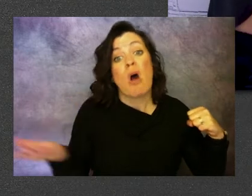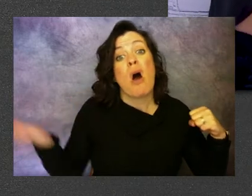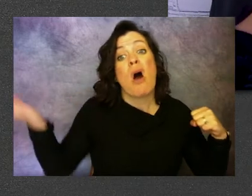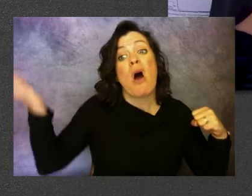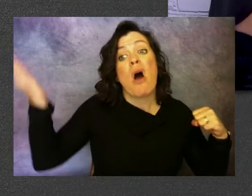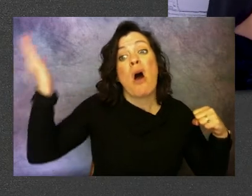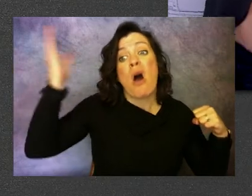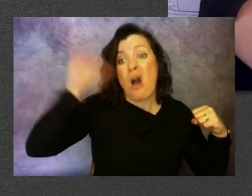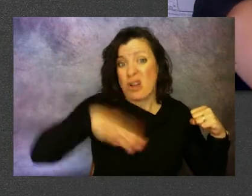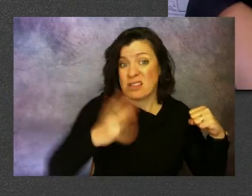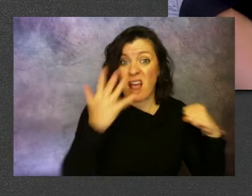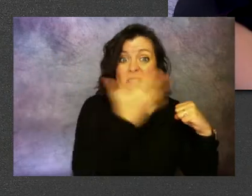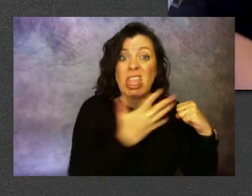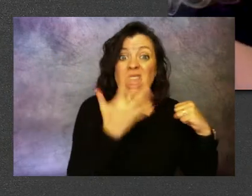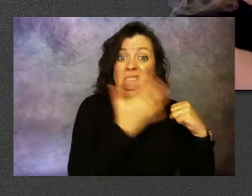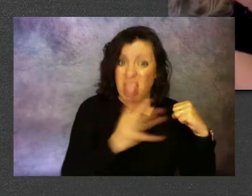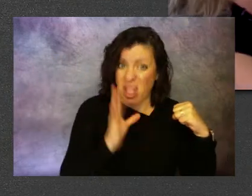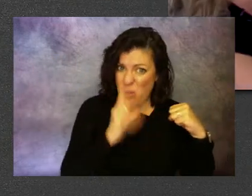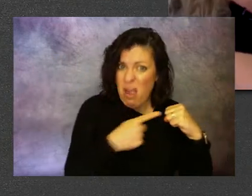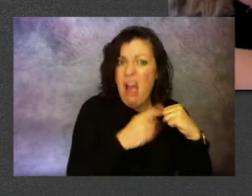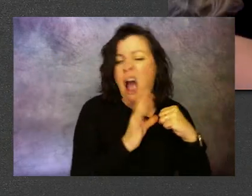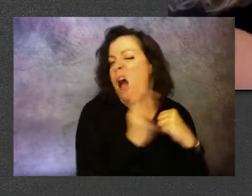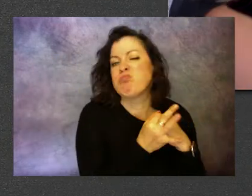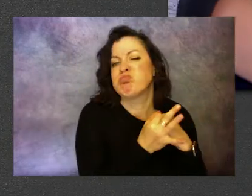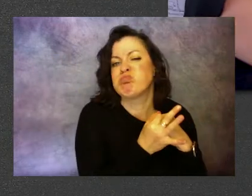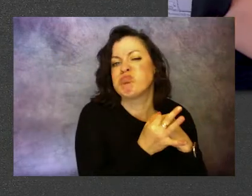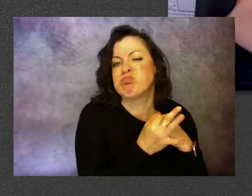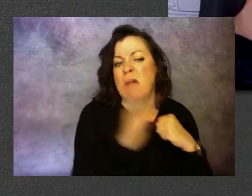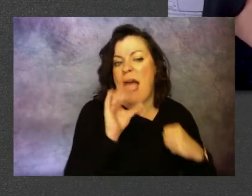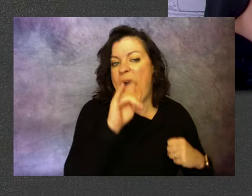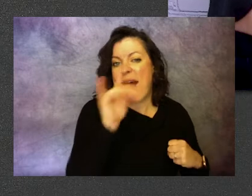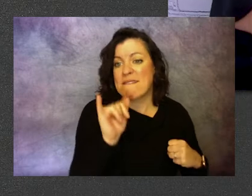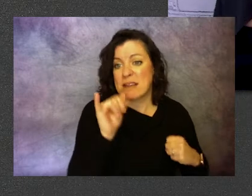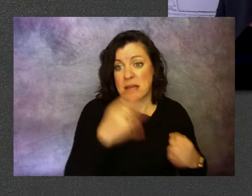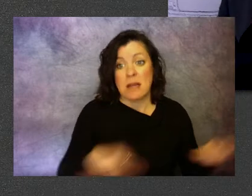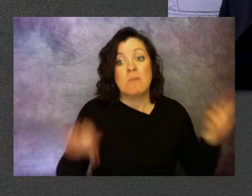Oh no. But if you brush your teeth,